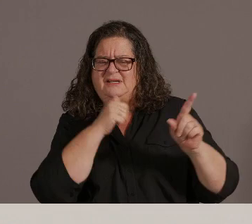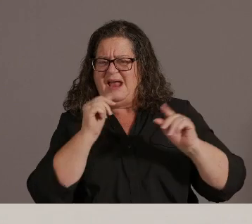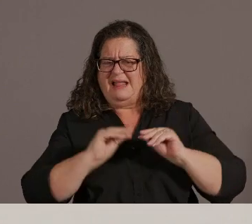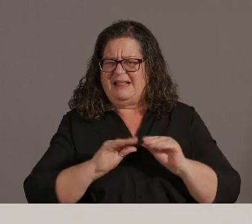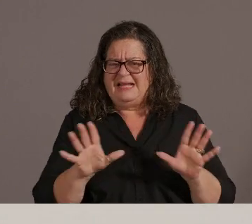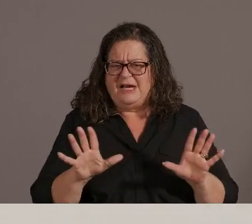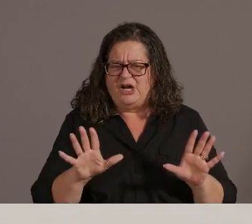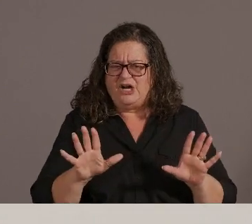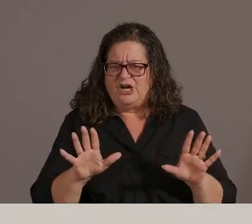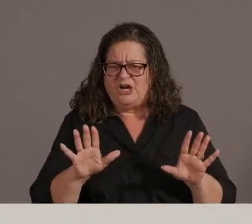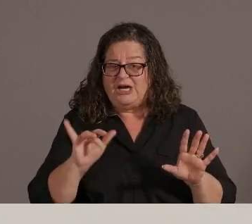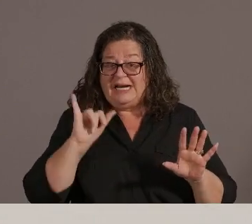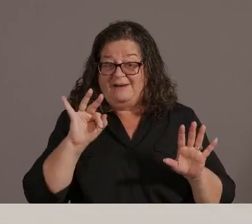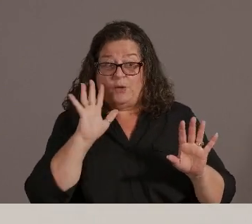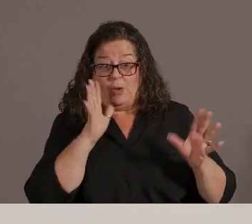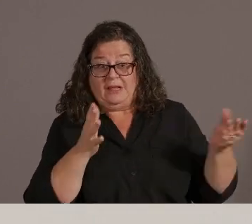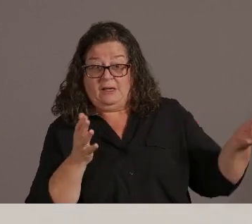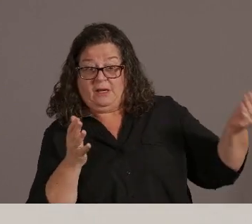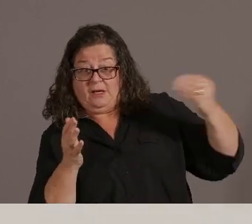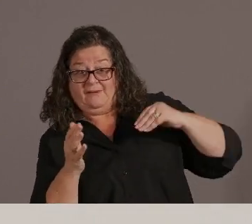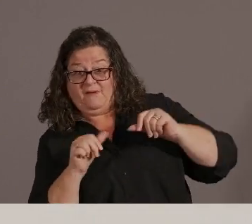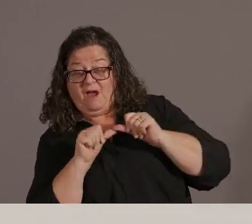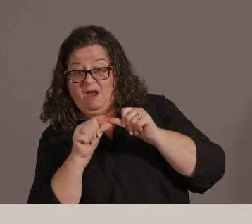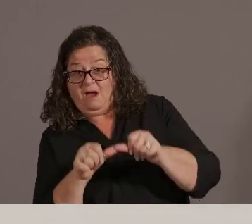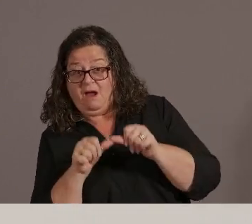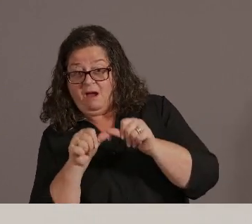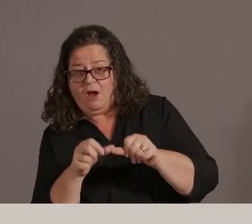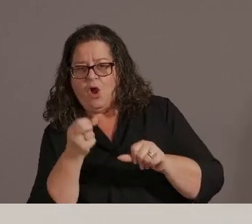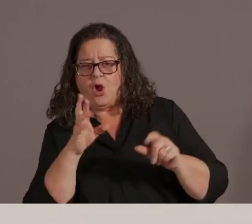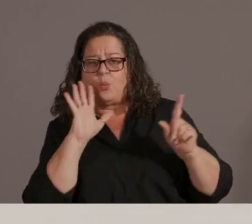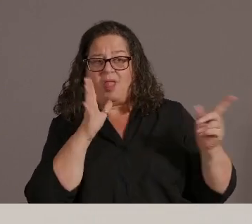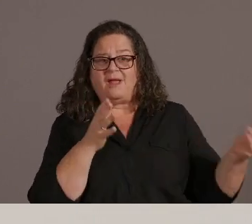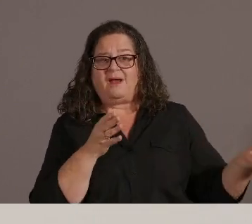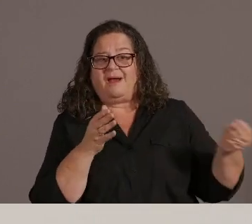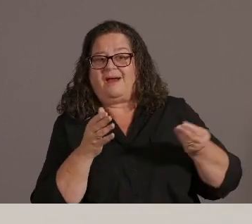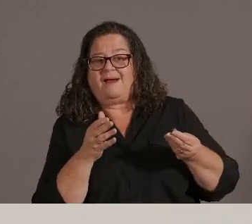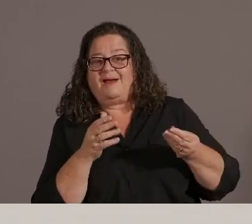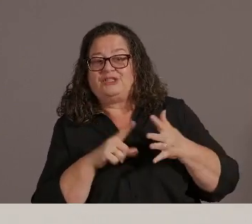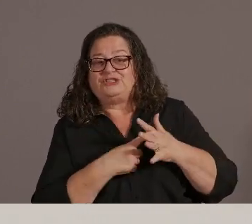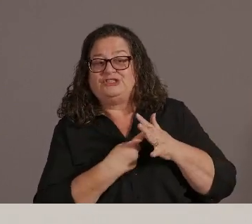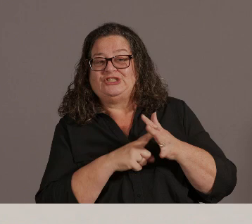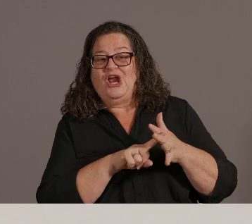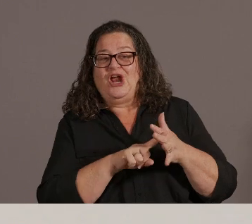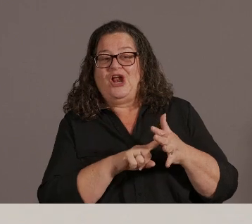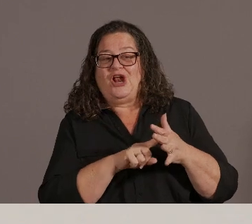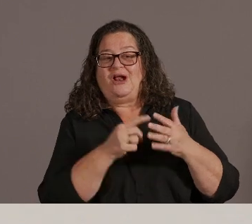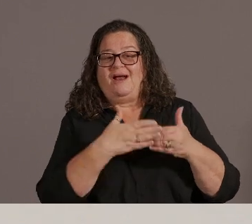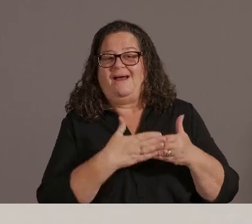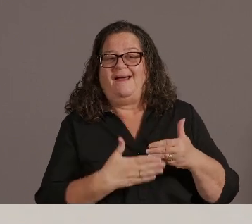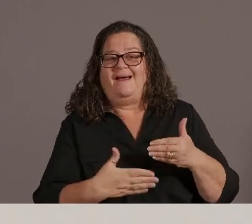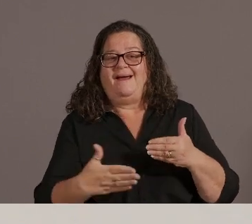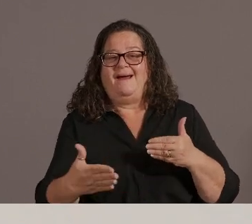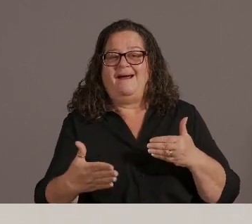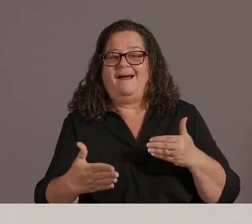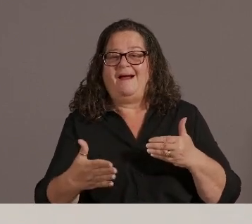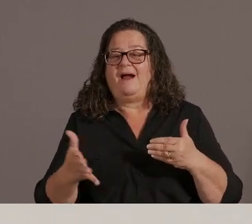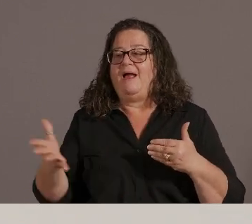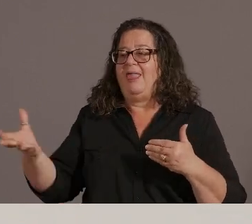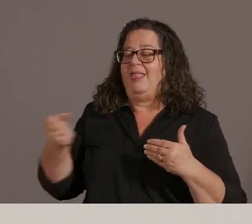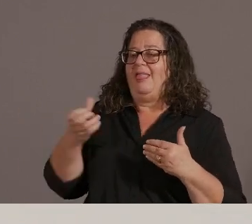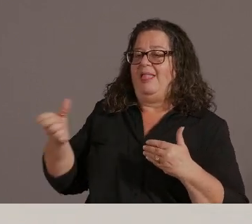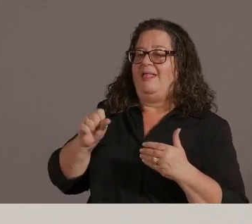state's allocation. And so that made us a little bit nervous, and we couldn't get great answers on that.